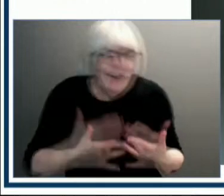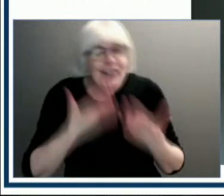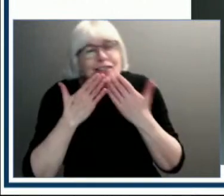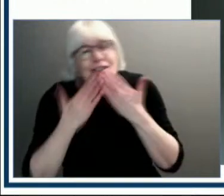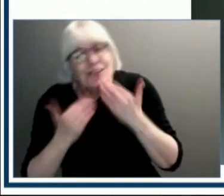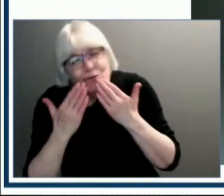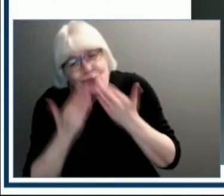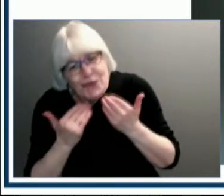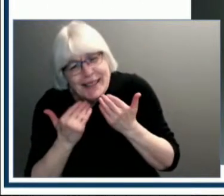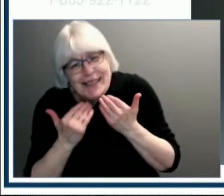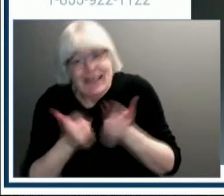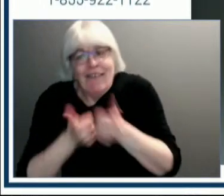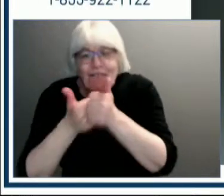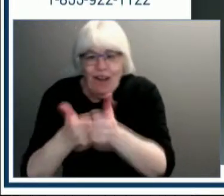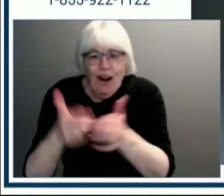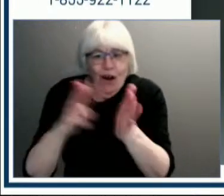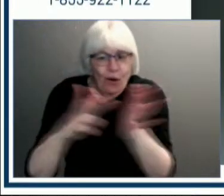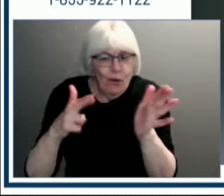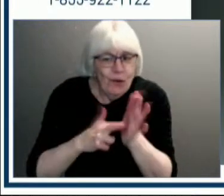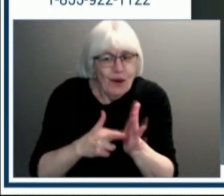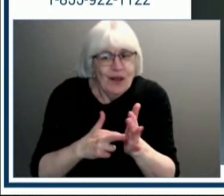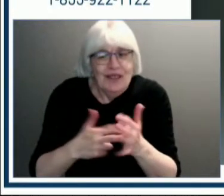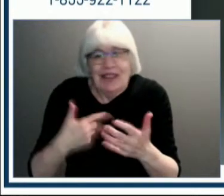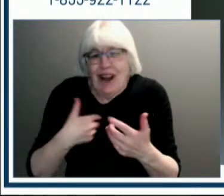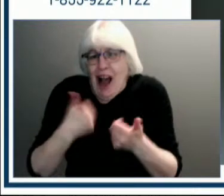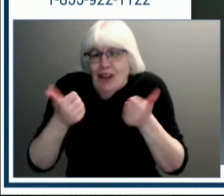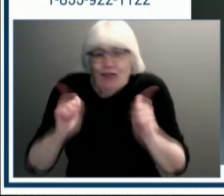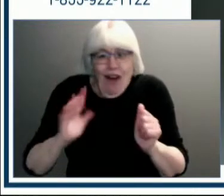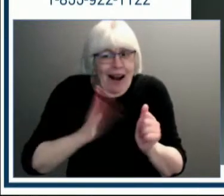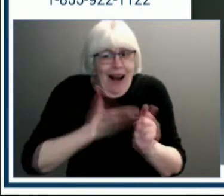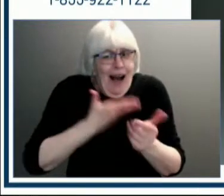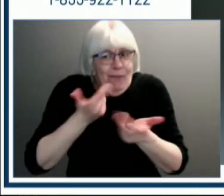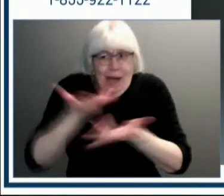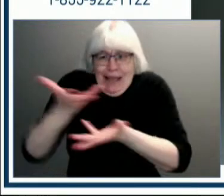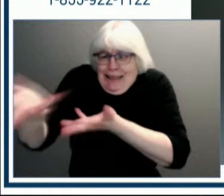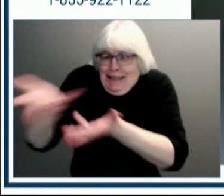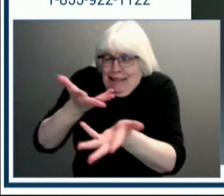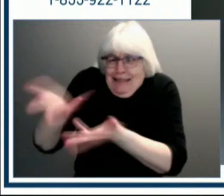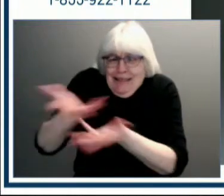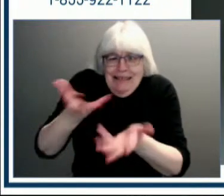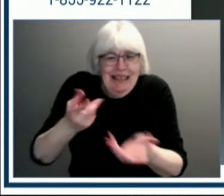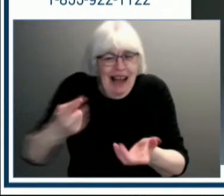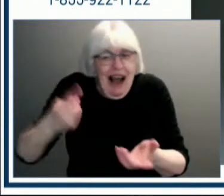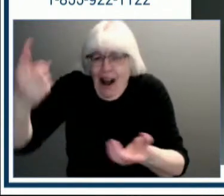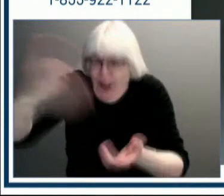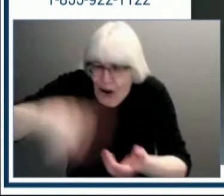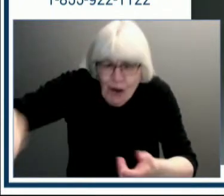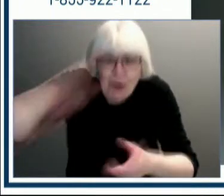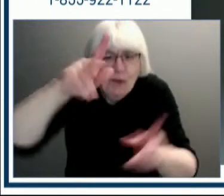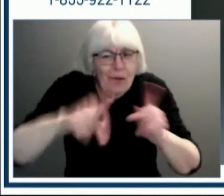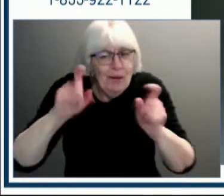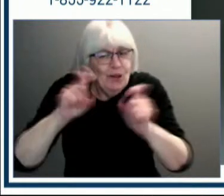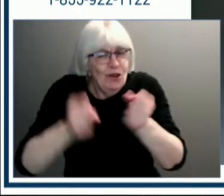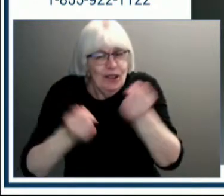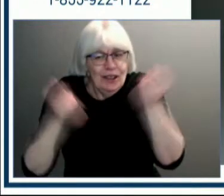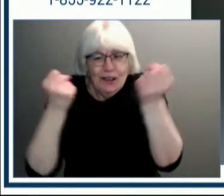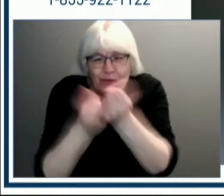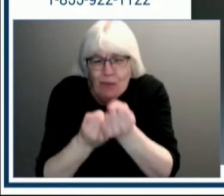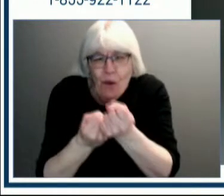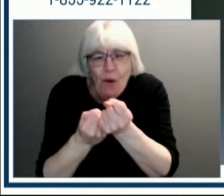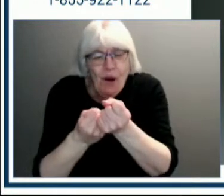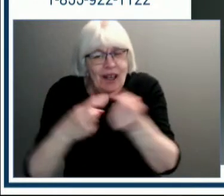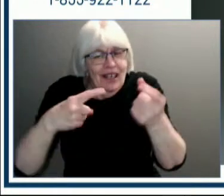have, and we need Nova Scotians to be part of that solution. The very first thing you need to do to get a test is to